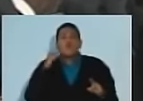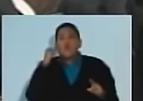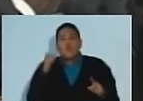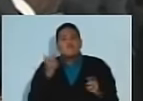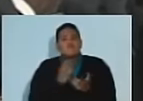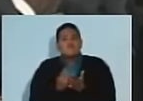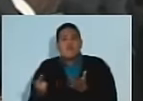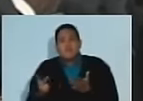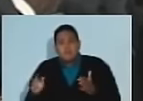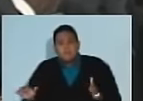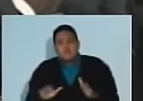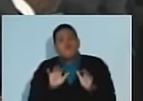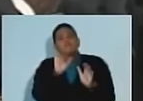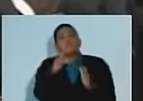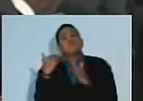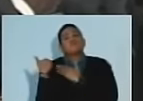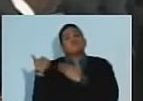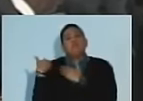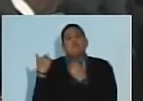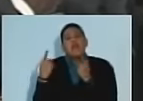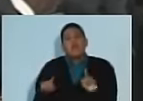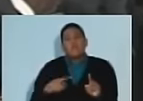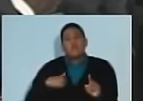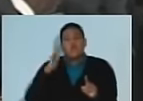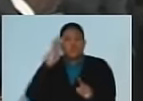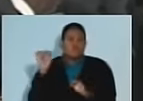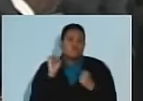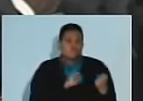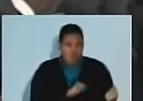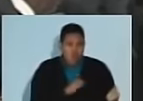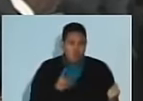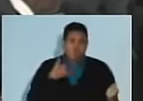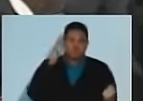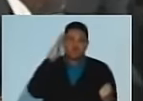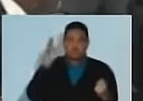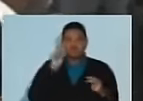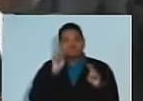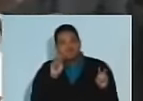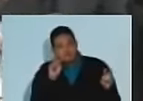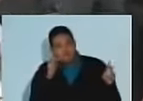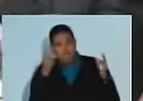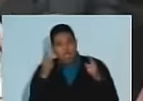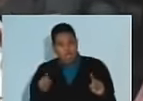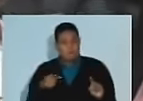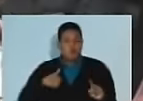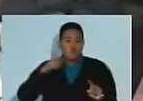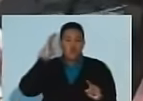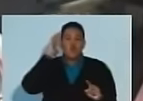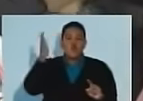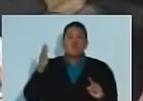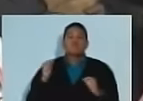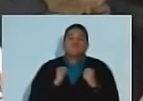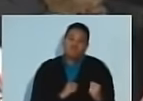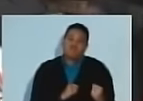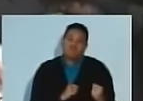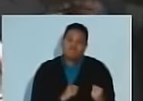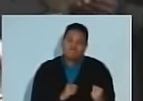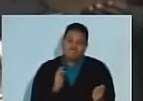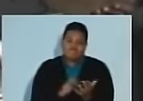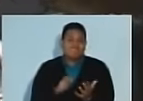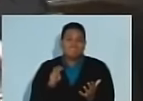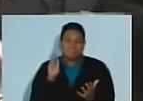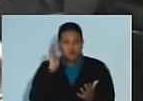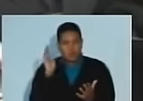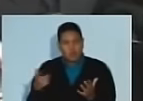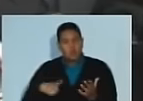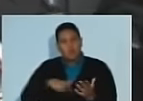in performing that duty. We will be strong, we will be vigilant, we will be firm. We